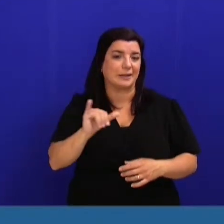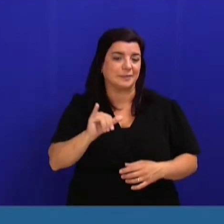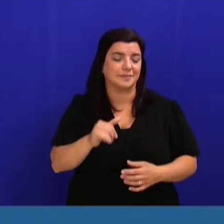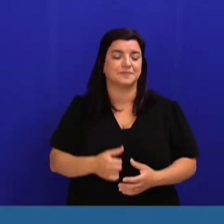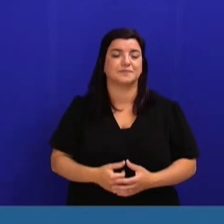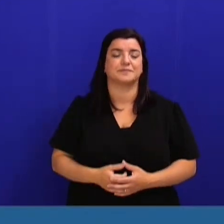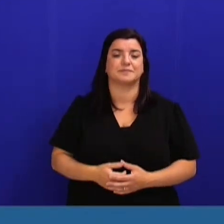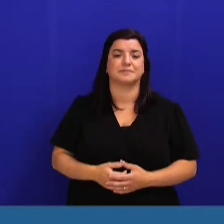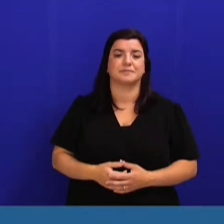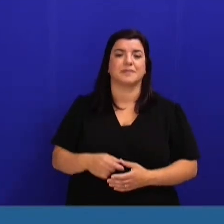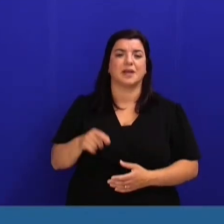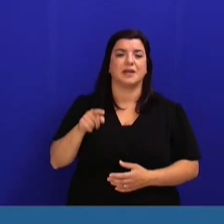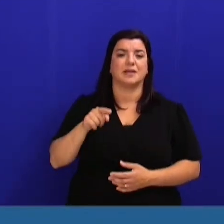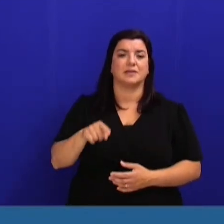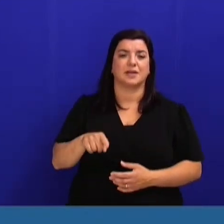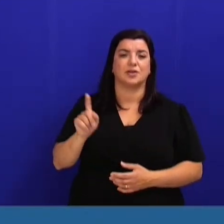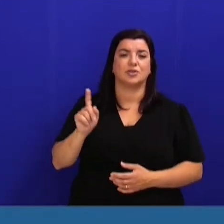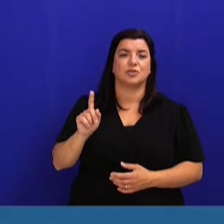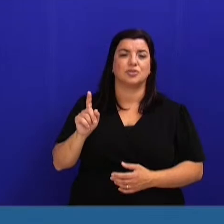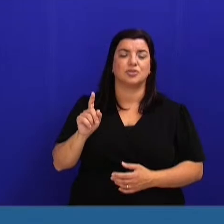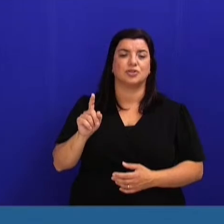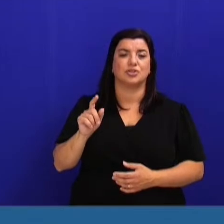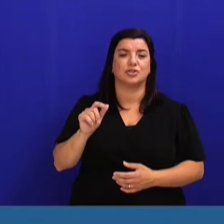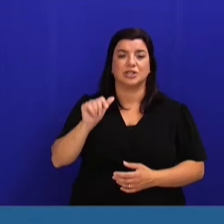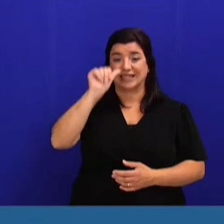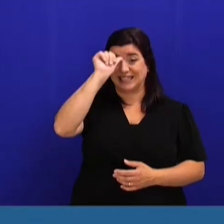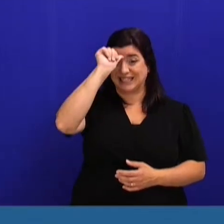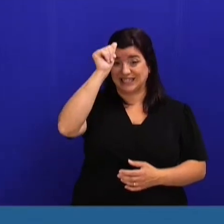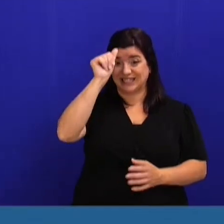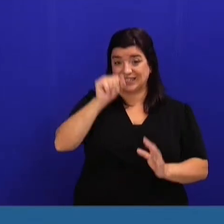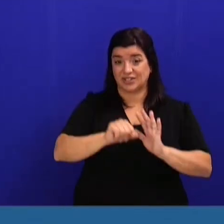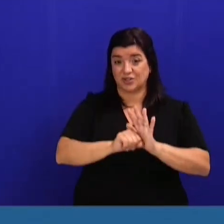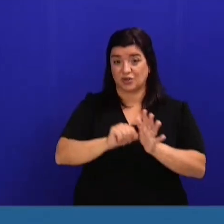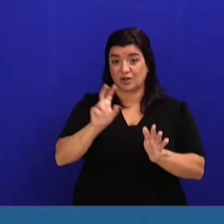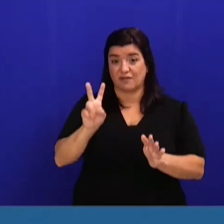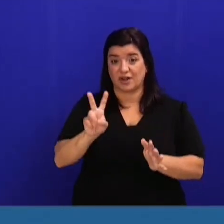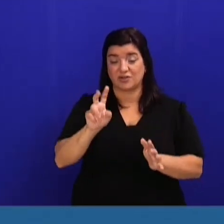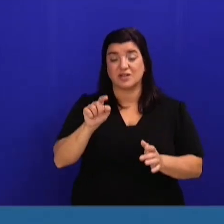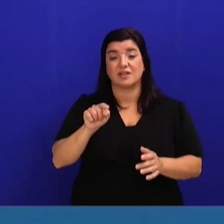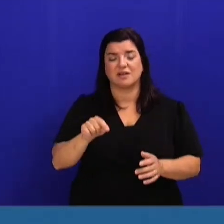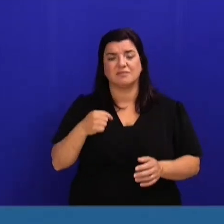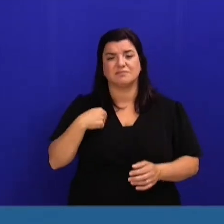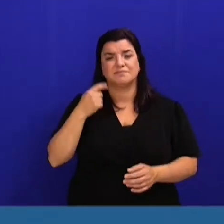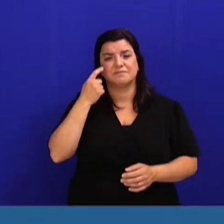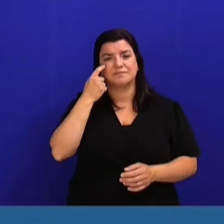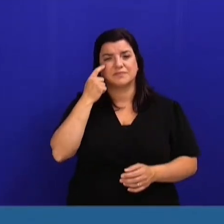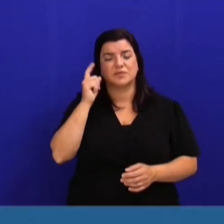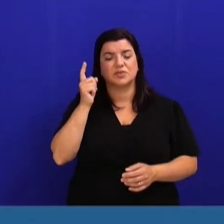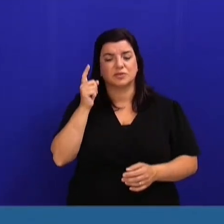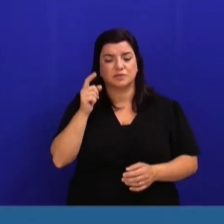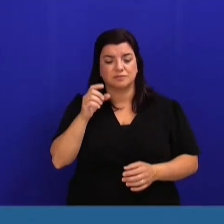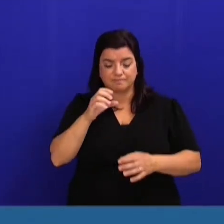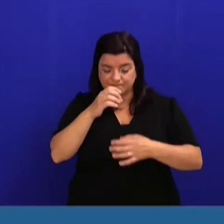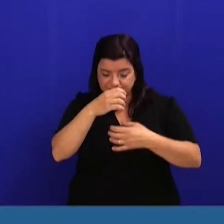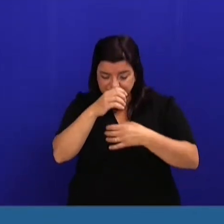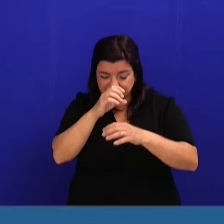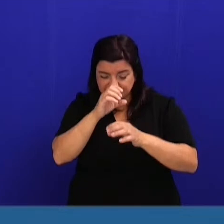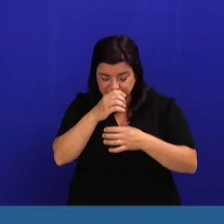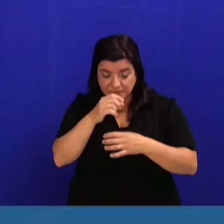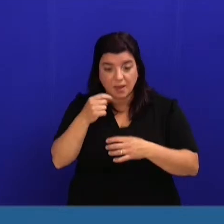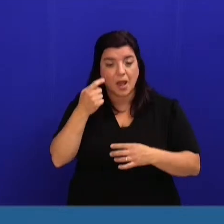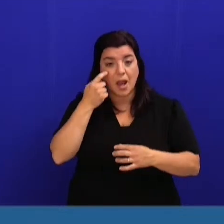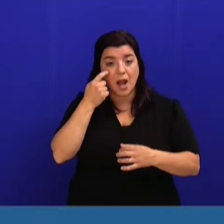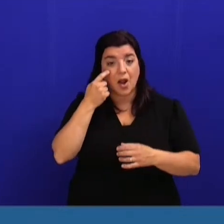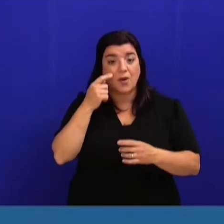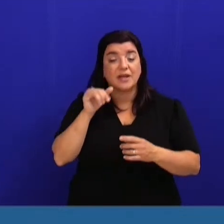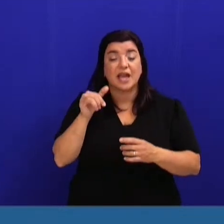l-Indian variant dan aħna qegħdin naraw ukoll il-kas li kellna u ħalli nkunu nistgħu naraw jekk kienx